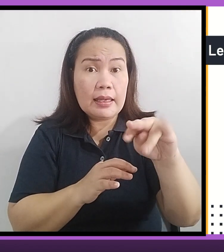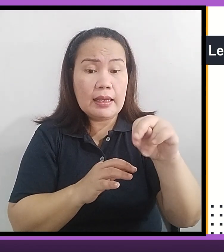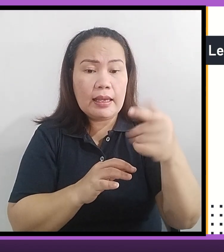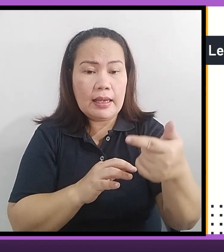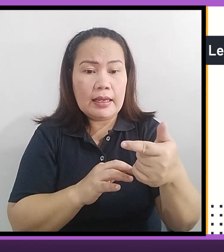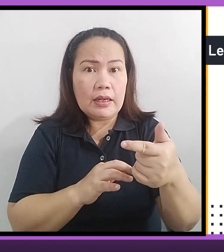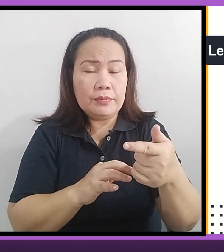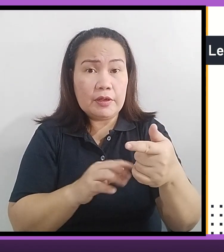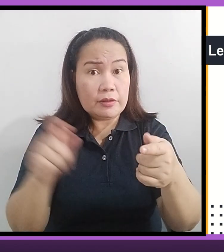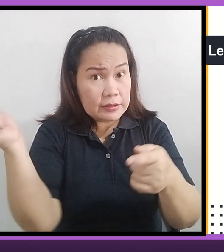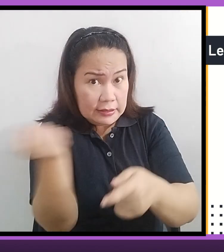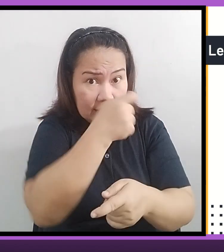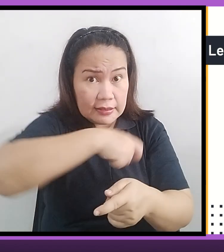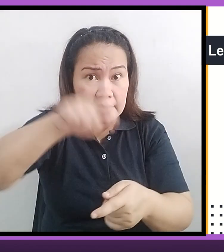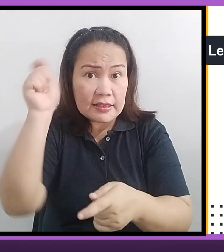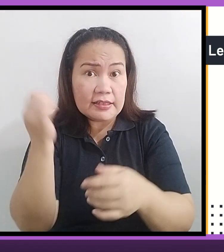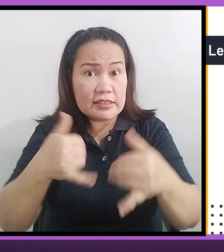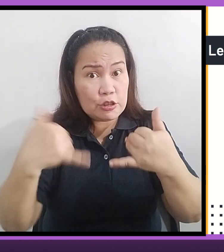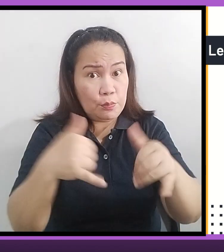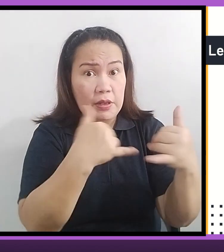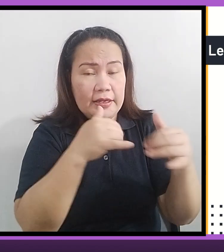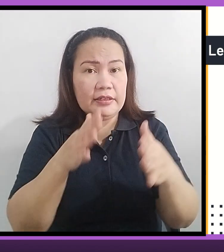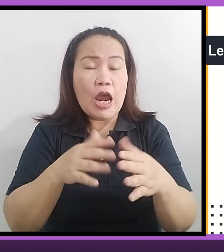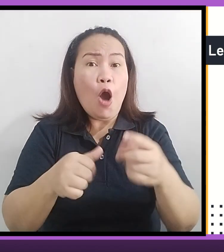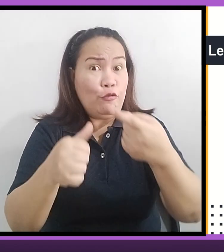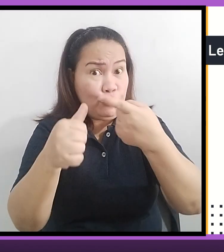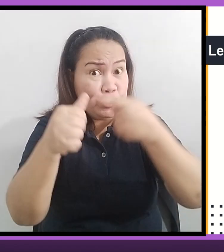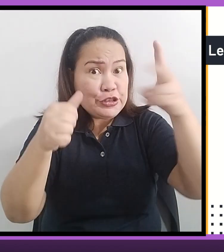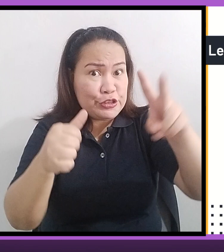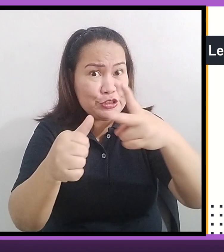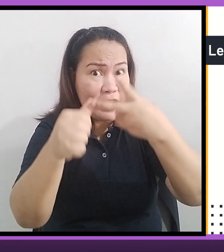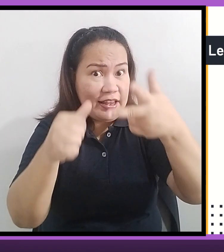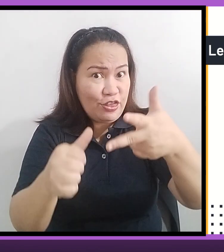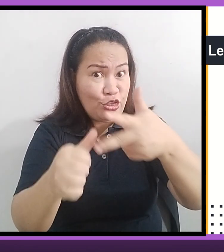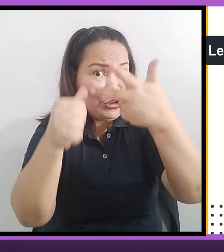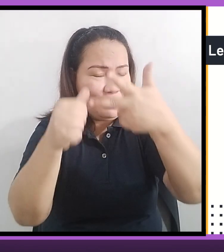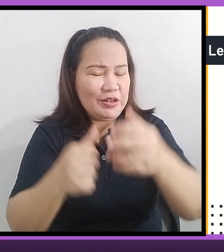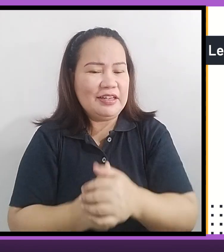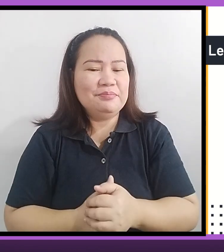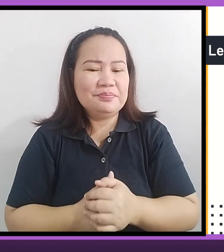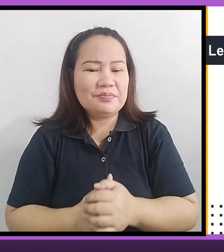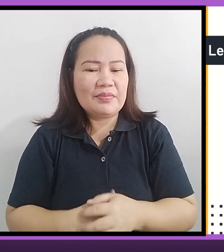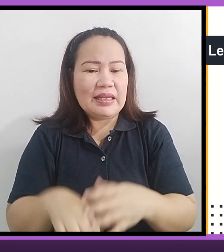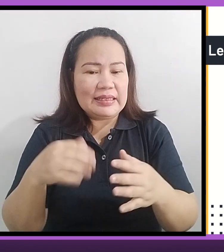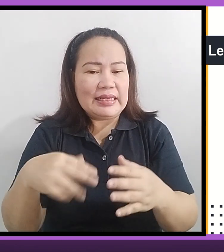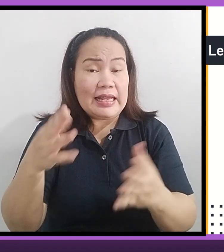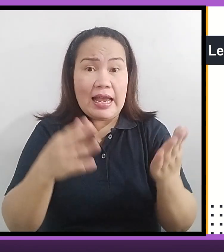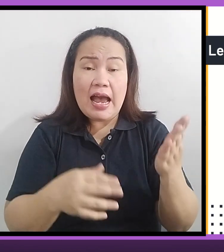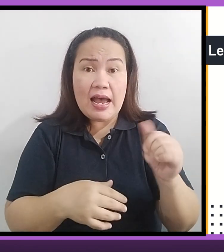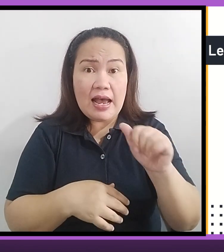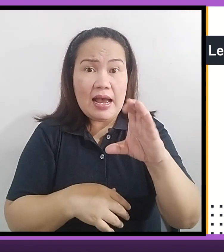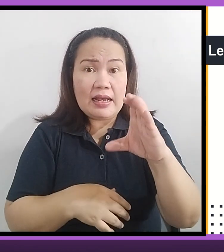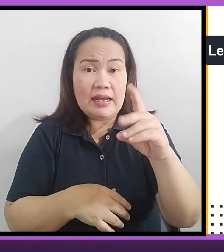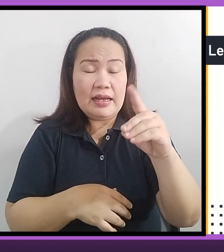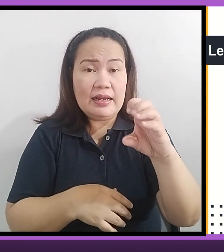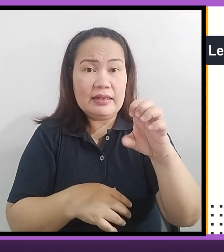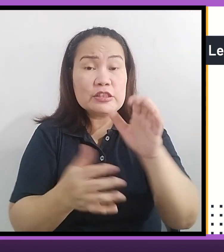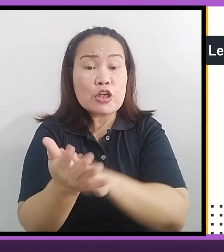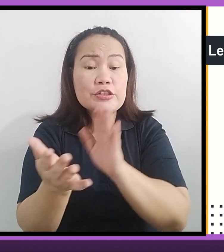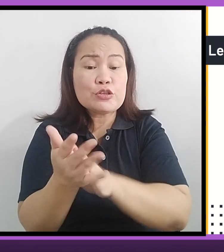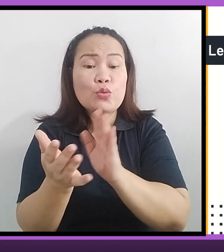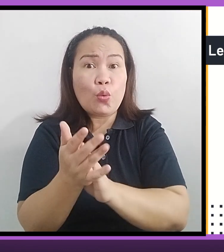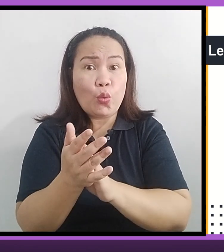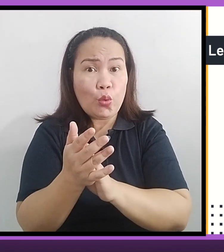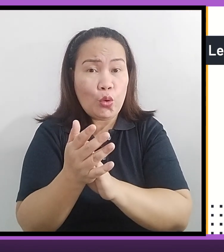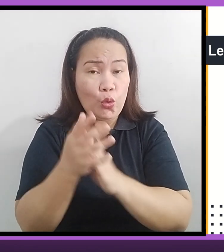second place, and third place. And also the Academic Excellence Award. So, when say Academic Excellence Awards, so